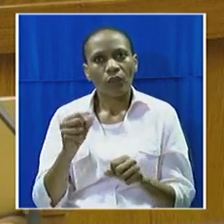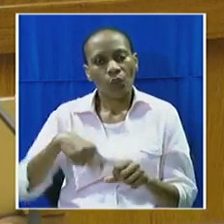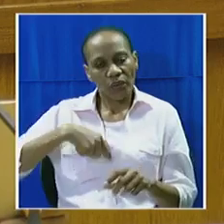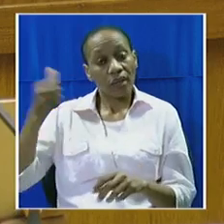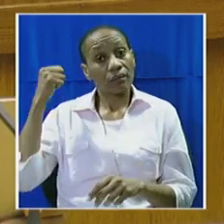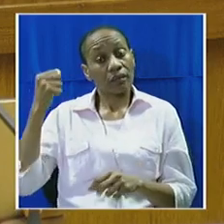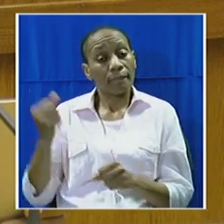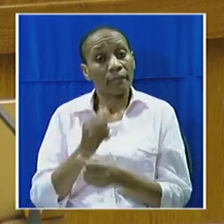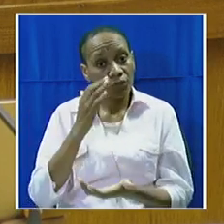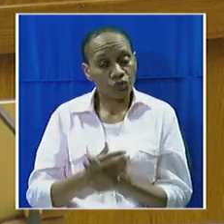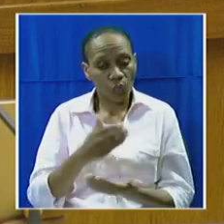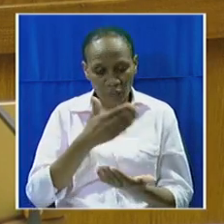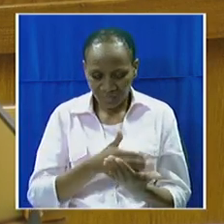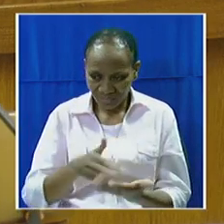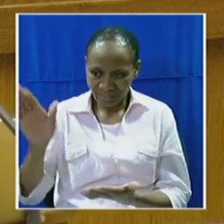back